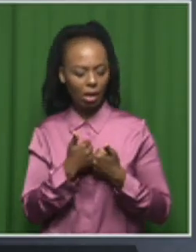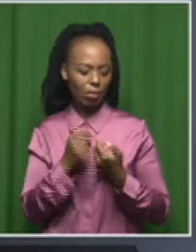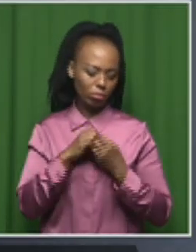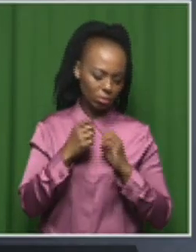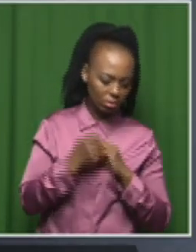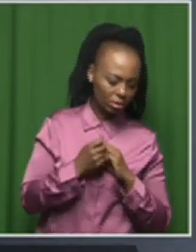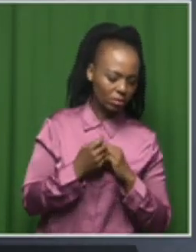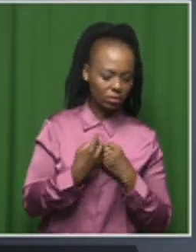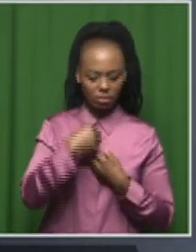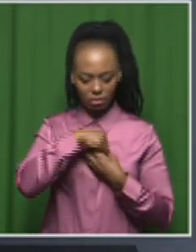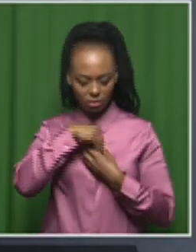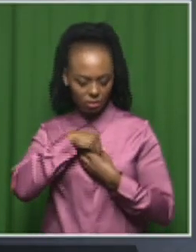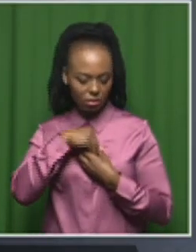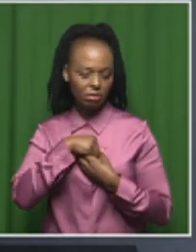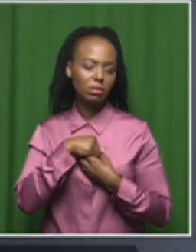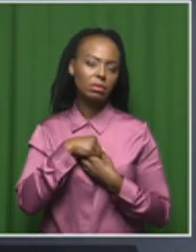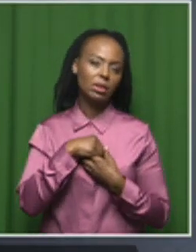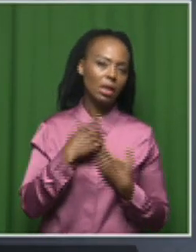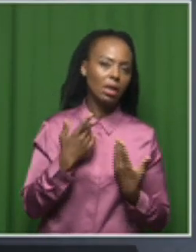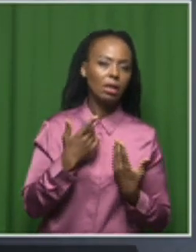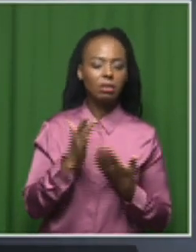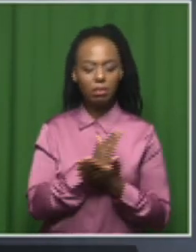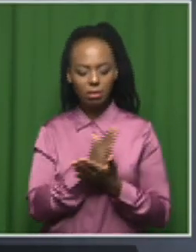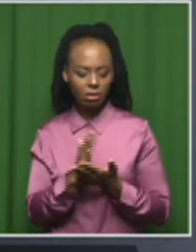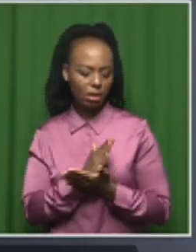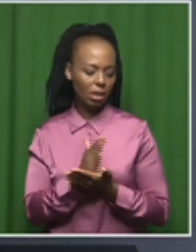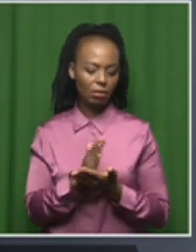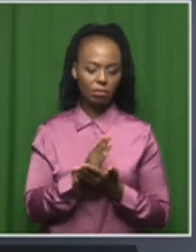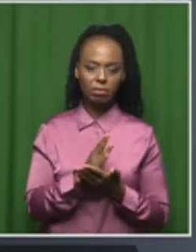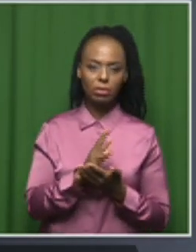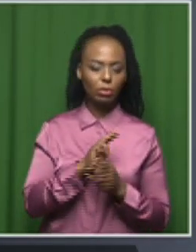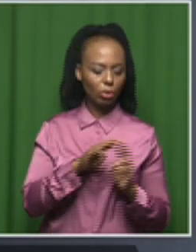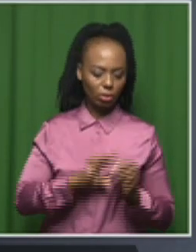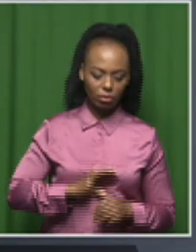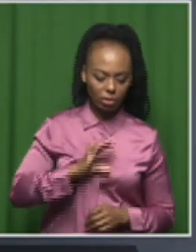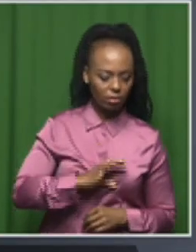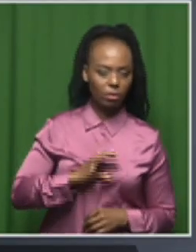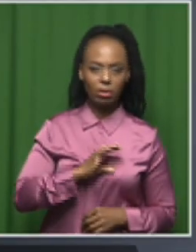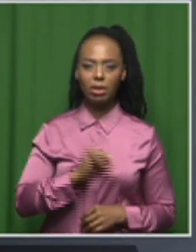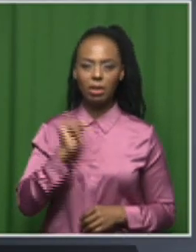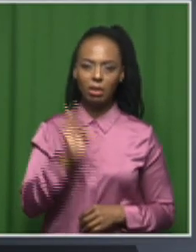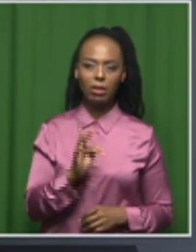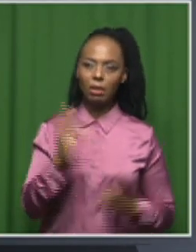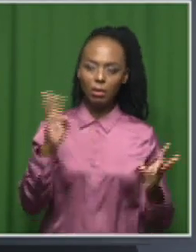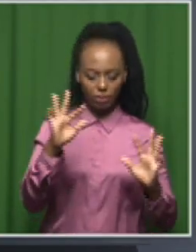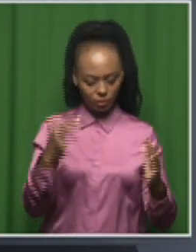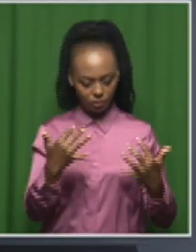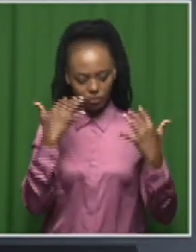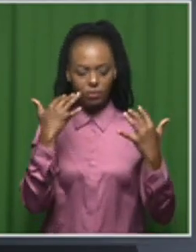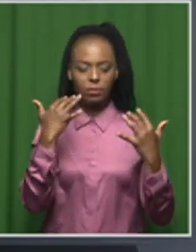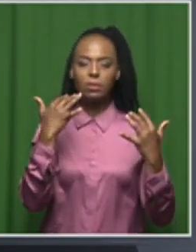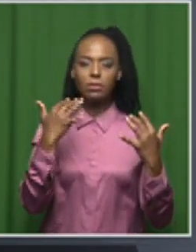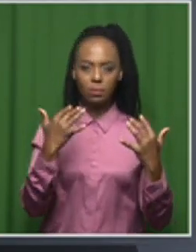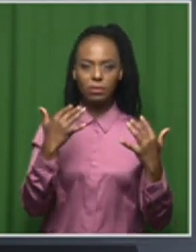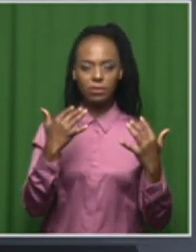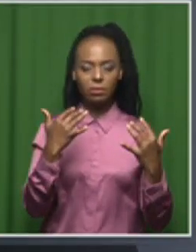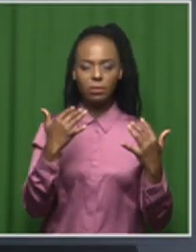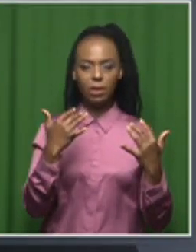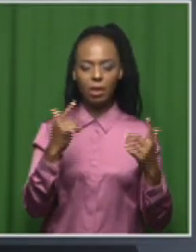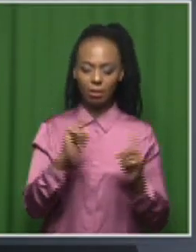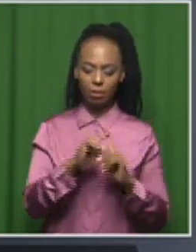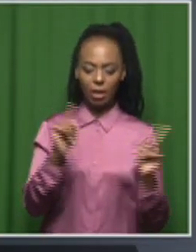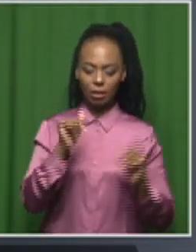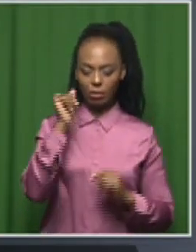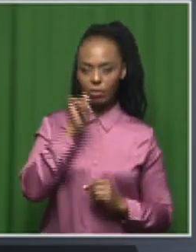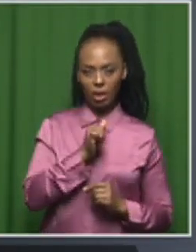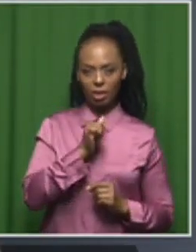is an uncomfortable pill to swallow for the younger crowd when like the villain is on stage. And so when we make it